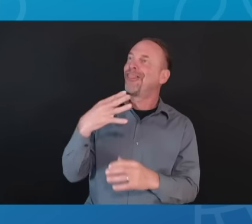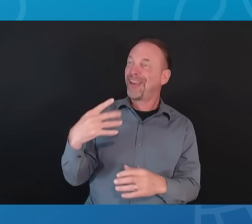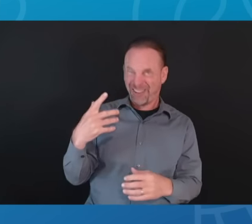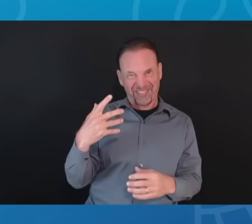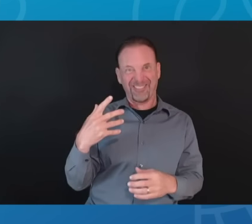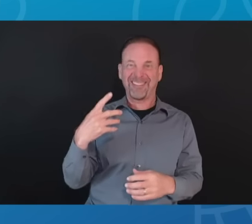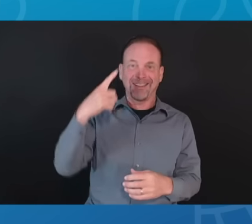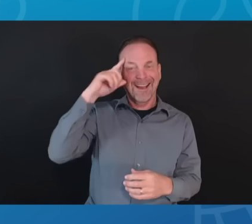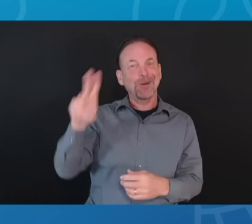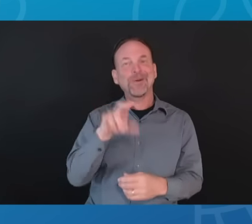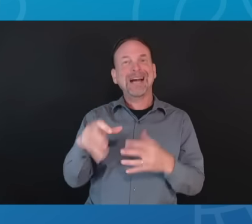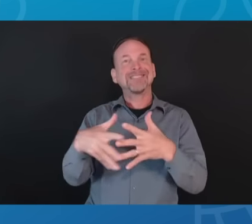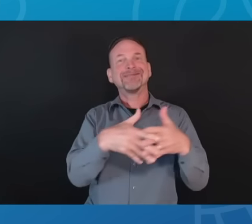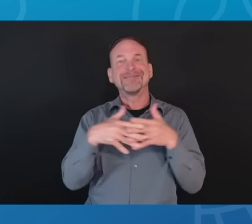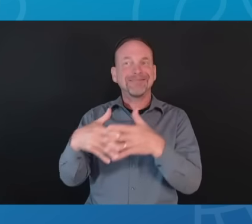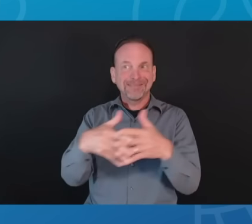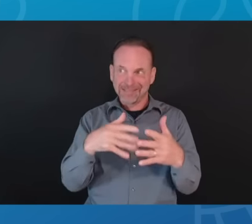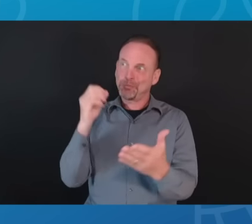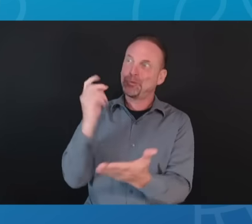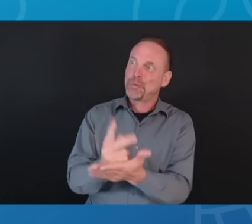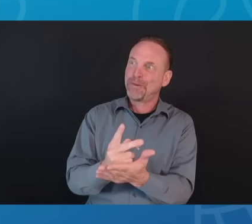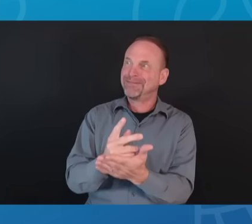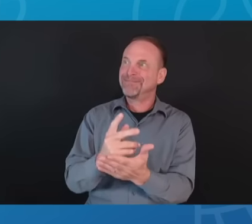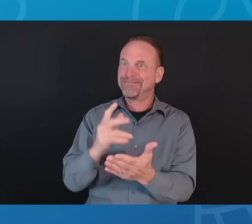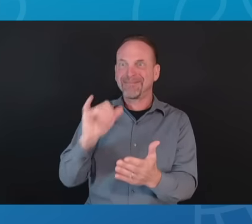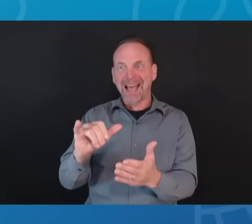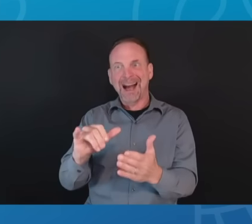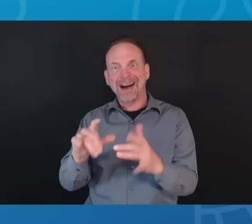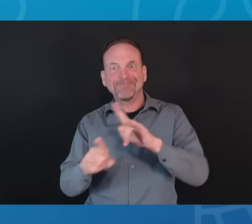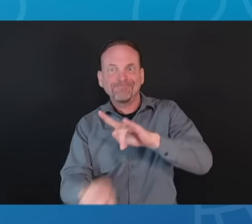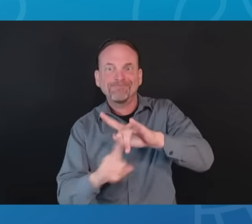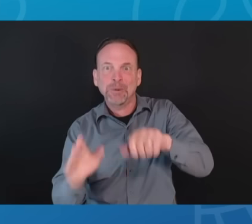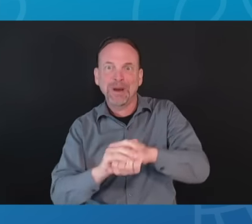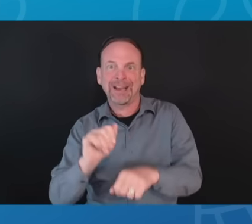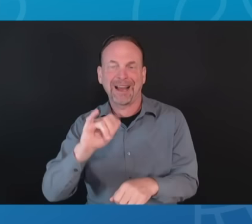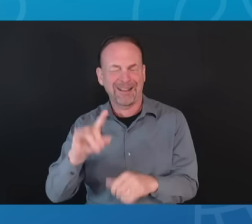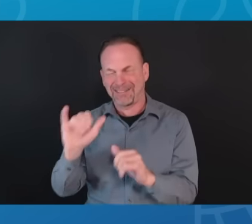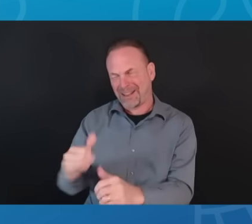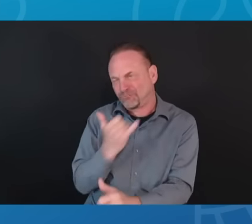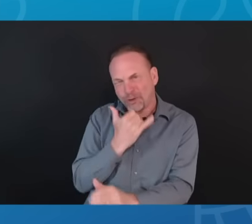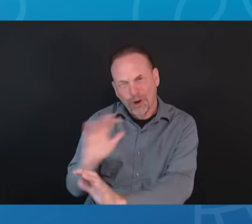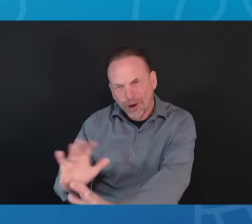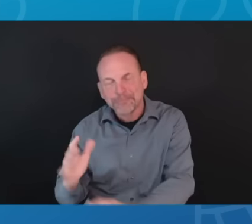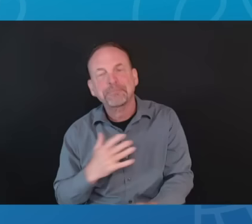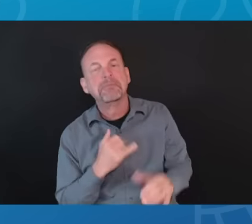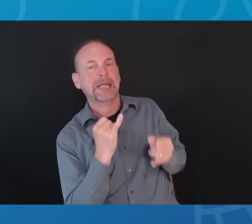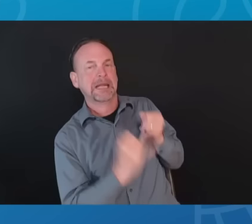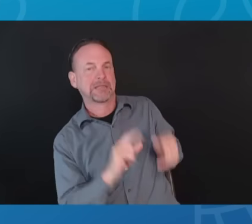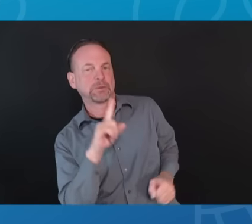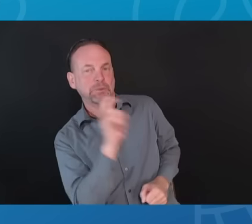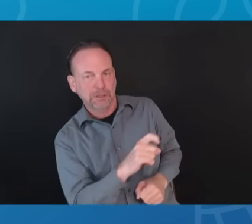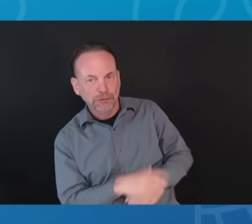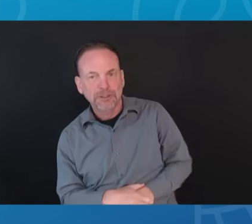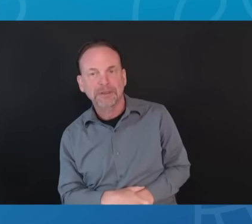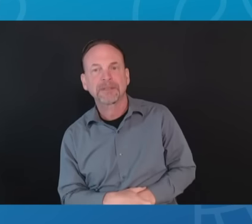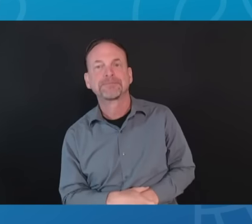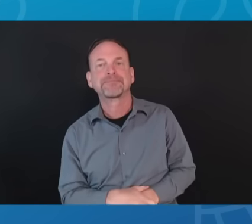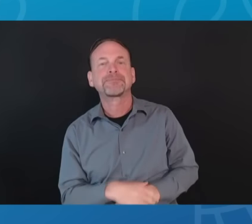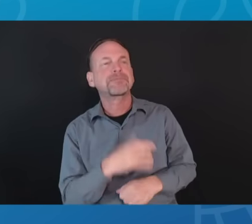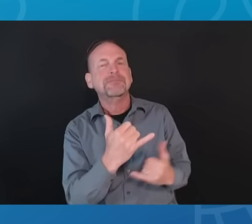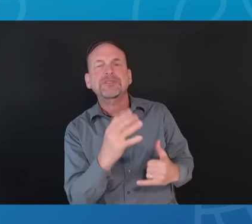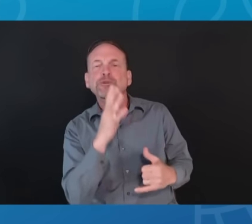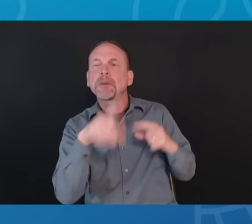one, you know, the president today issued a statement, and he talks about, you know, the anniversary. He talks about, you know, 1,200 Jews